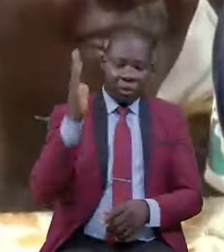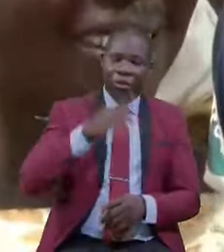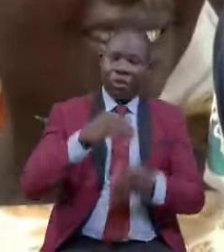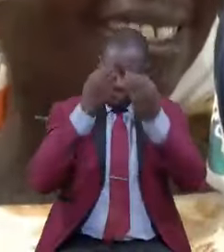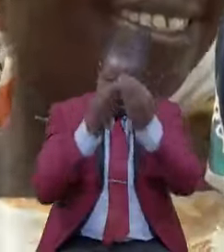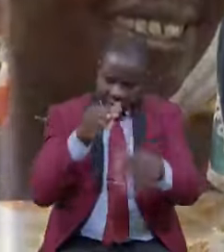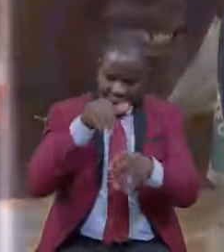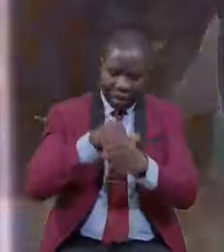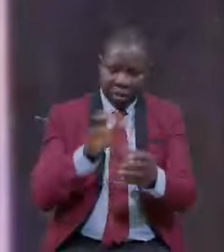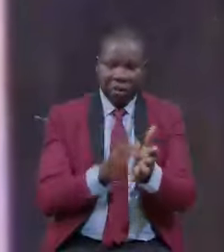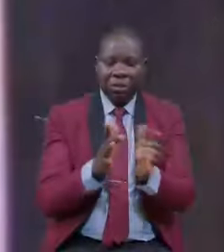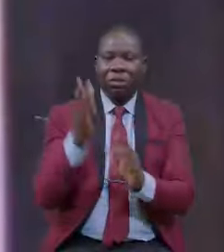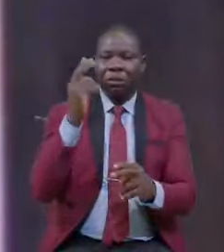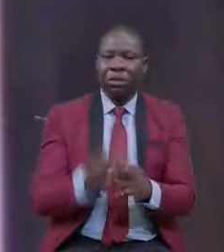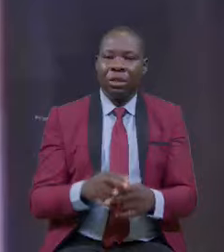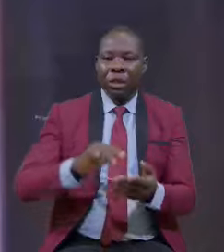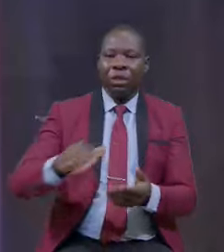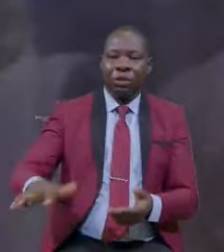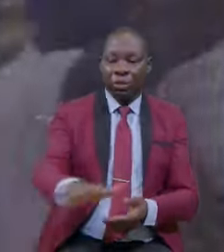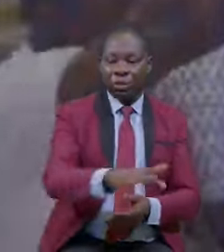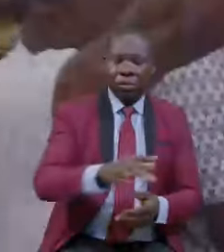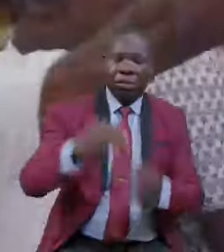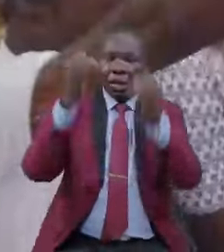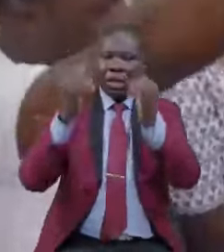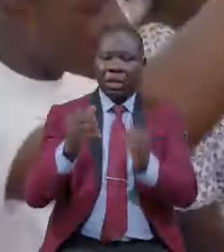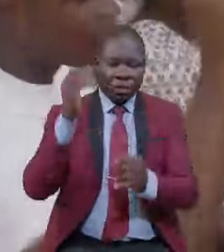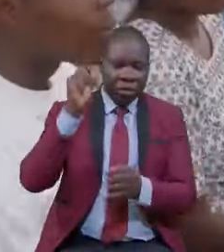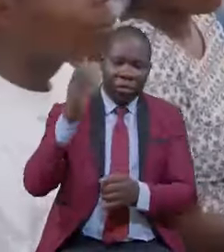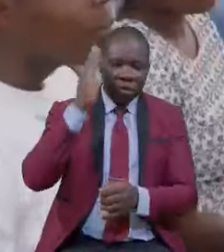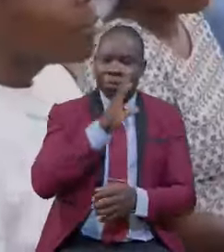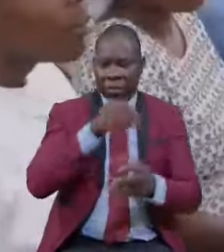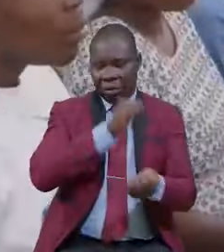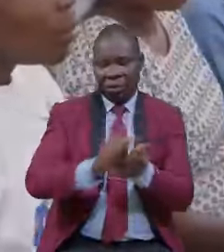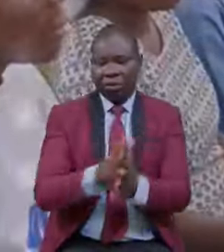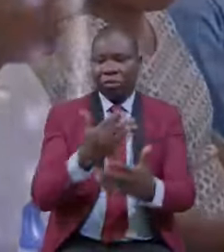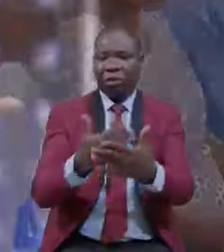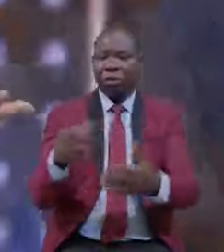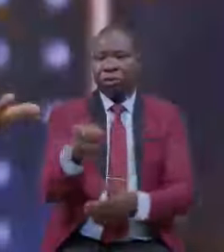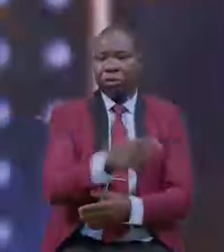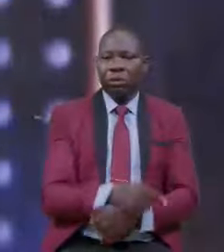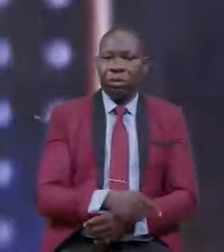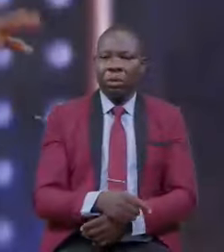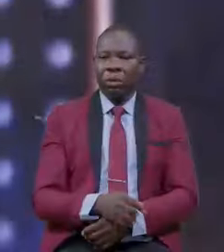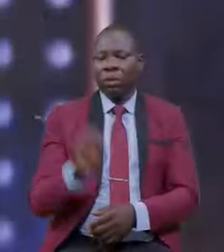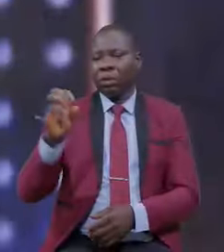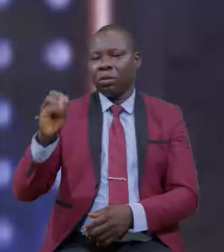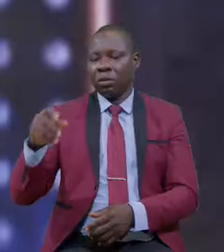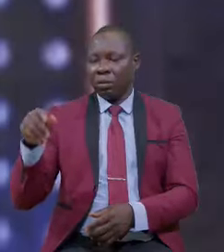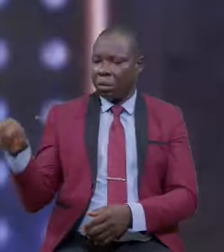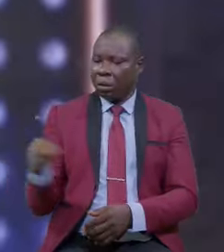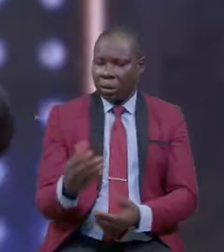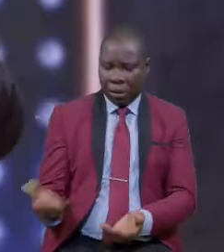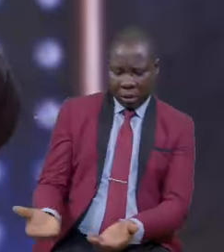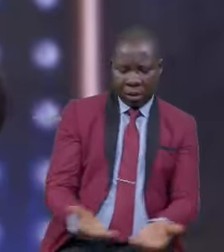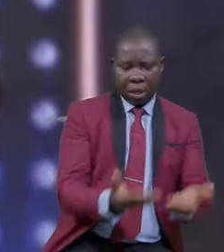Those idols will be destroyed before you. Amen. So she picked up the pot, and there was